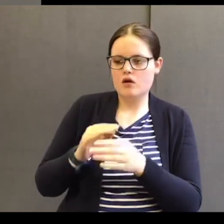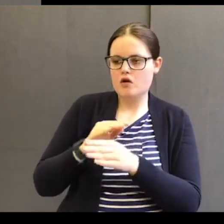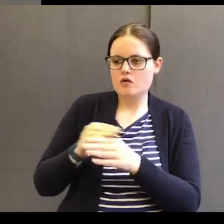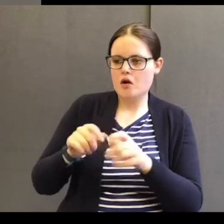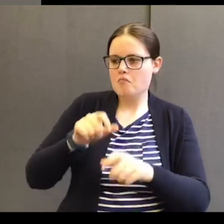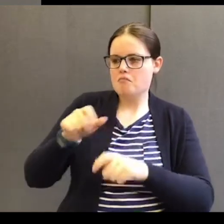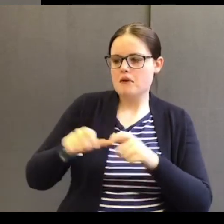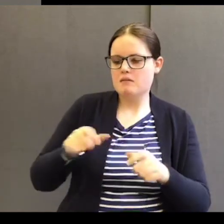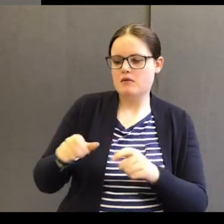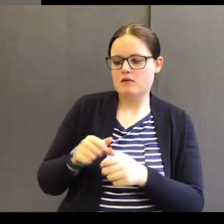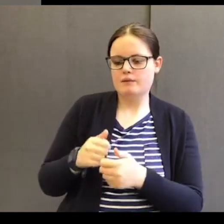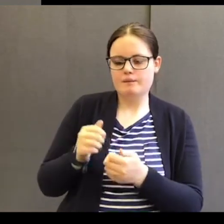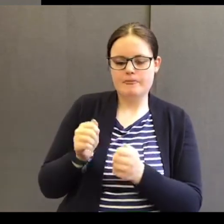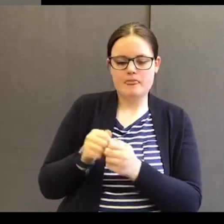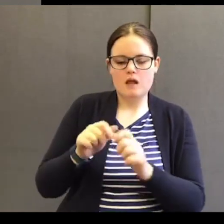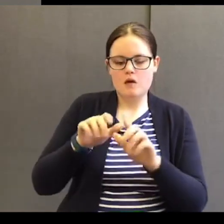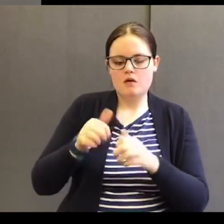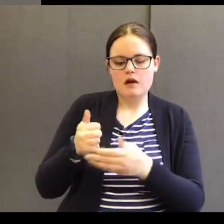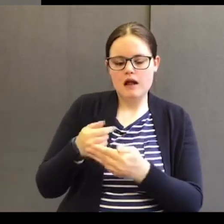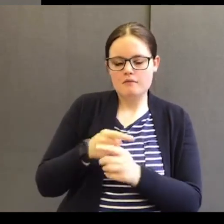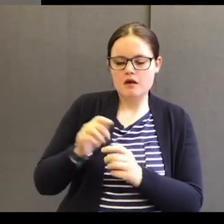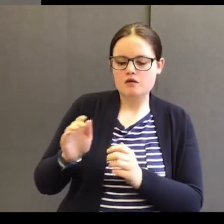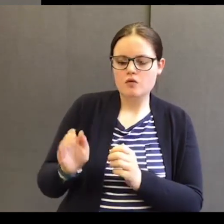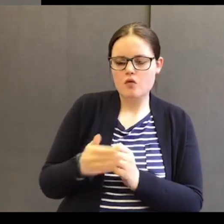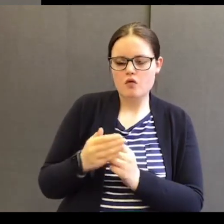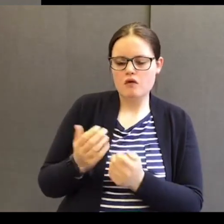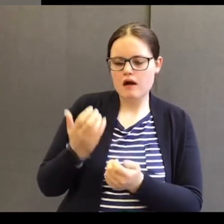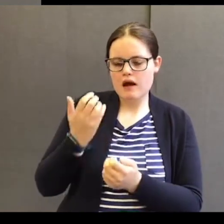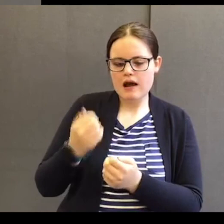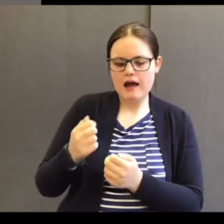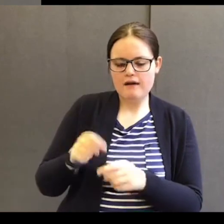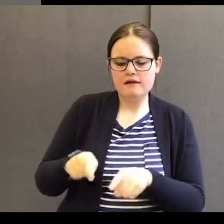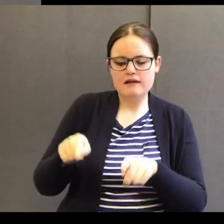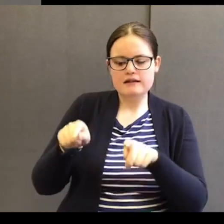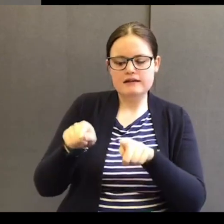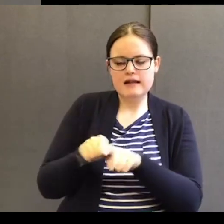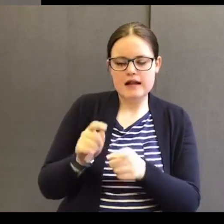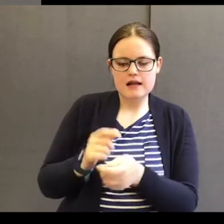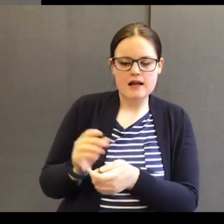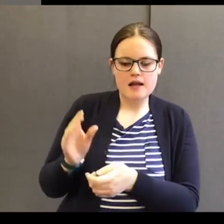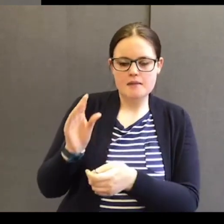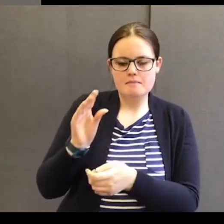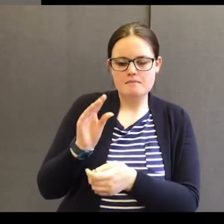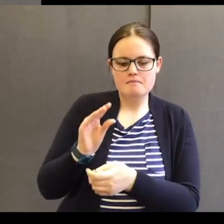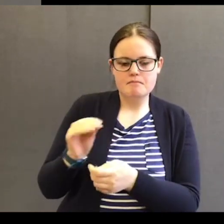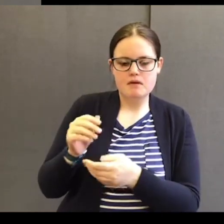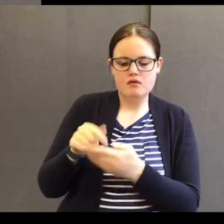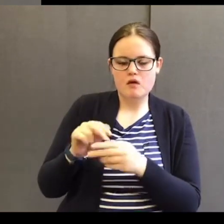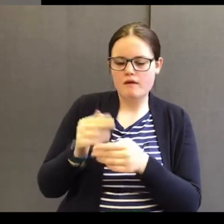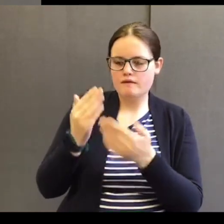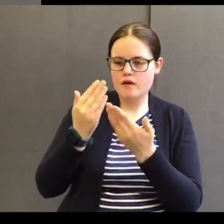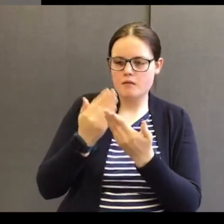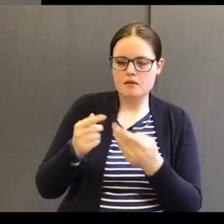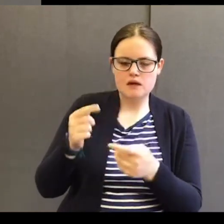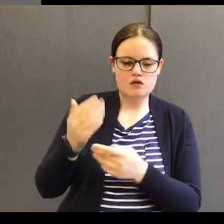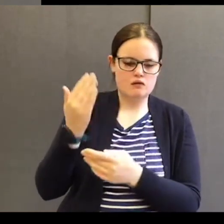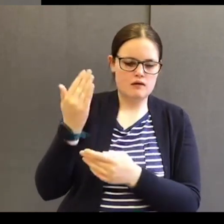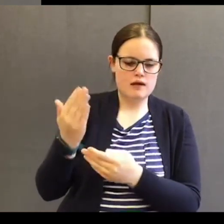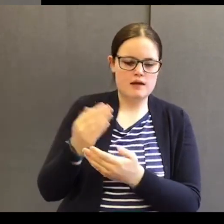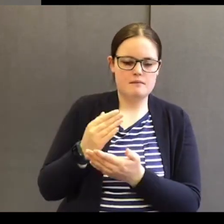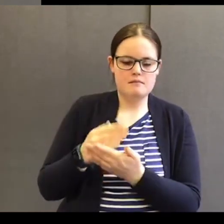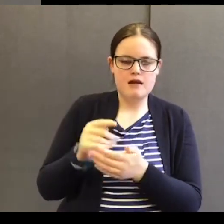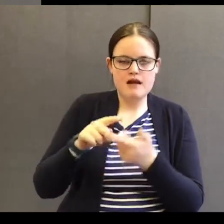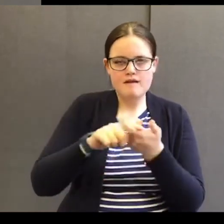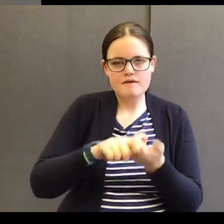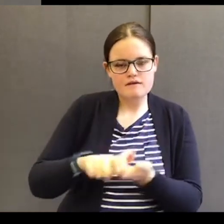to God and not to man. Well, may the Lord help us to have that same spirit